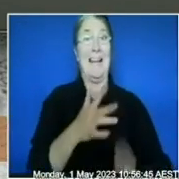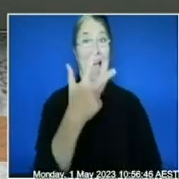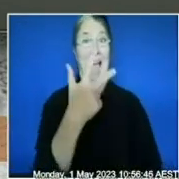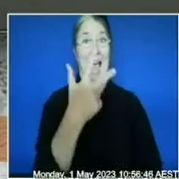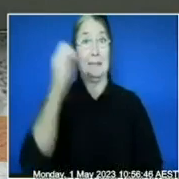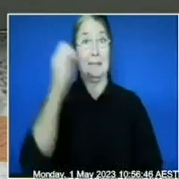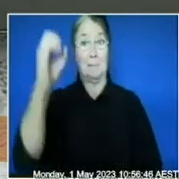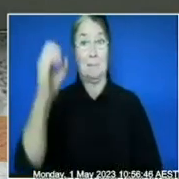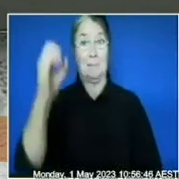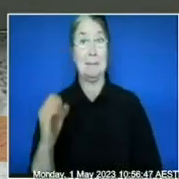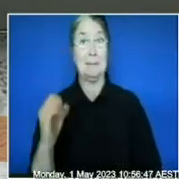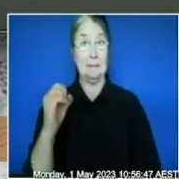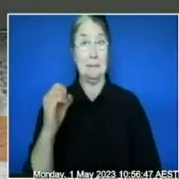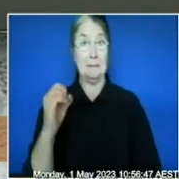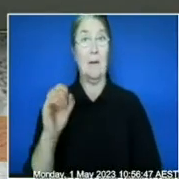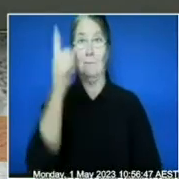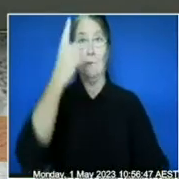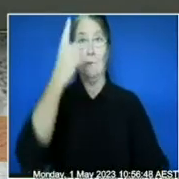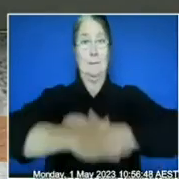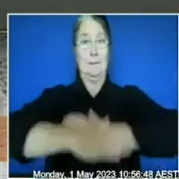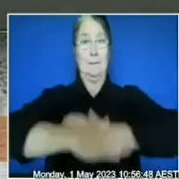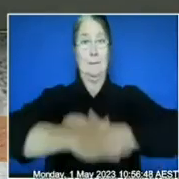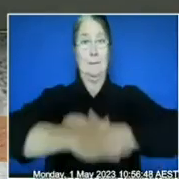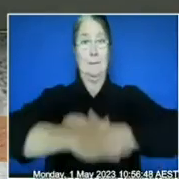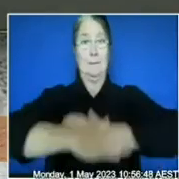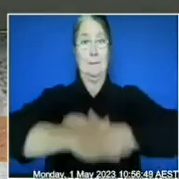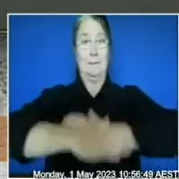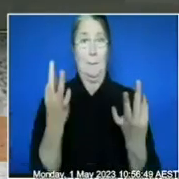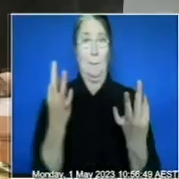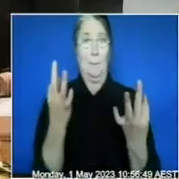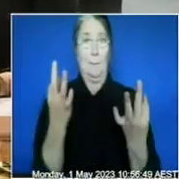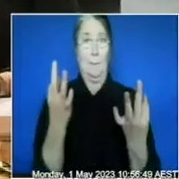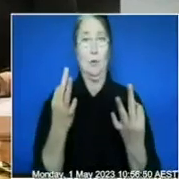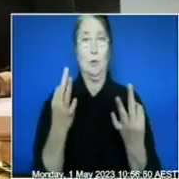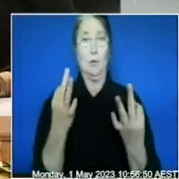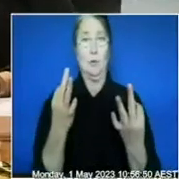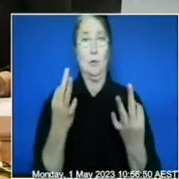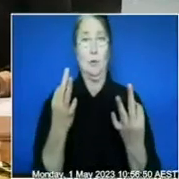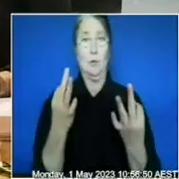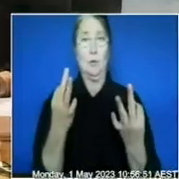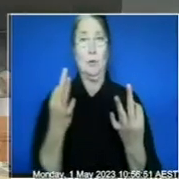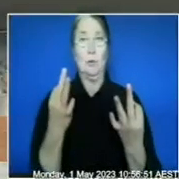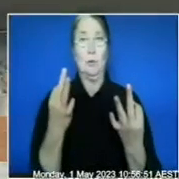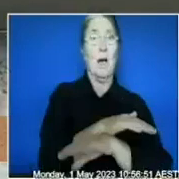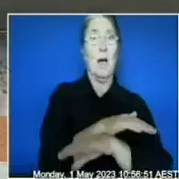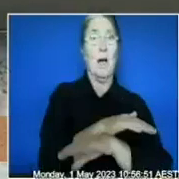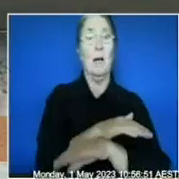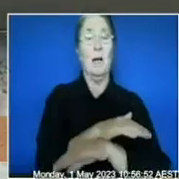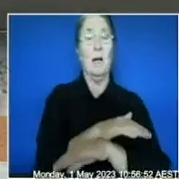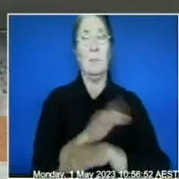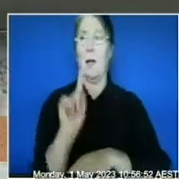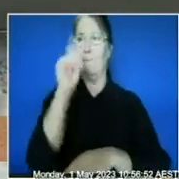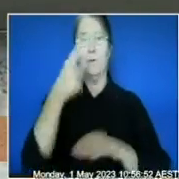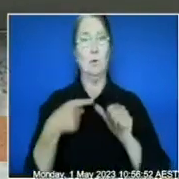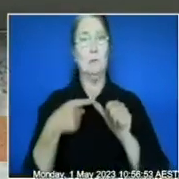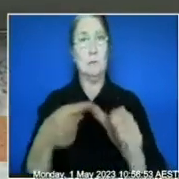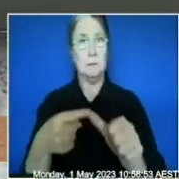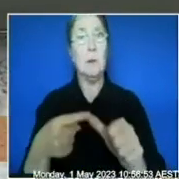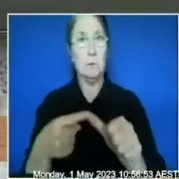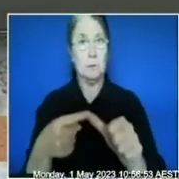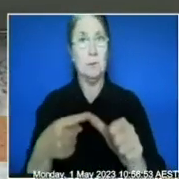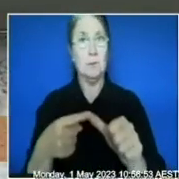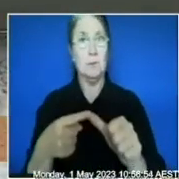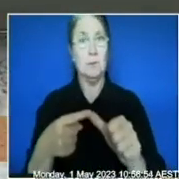expert reference group? That's correct. And because of this, do you accept that there are